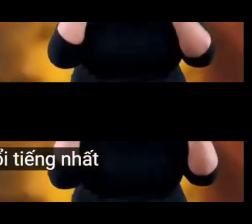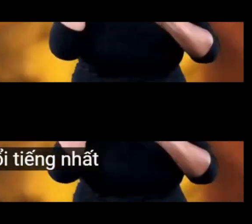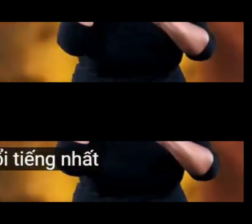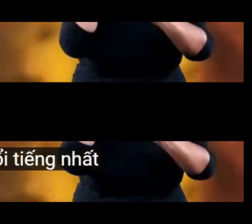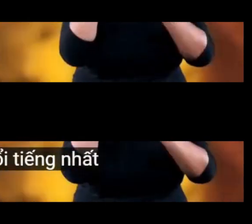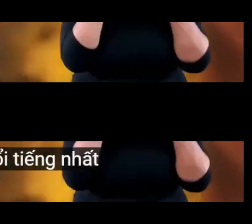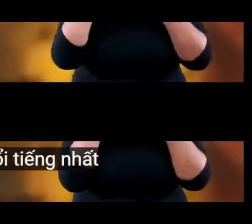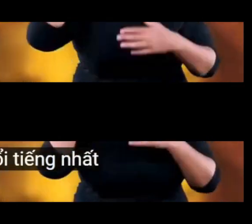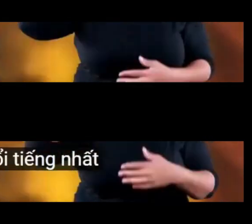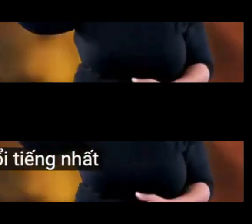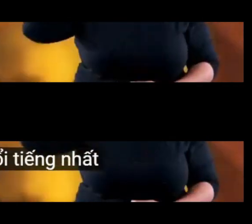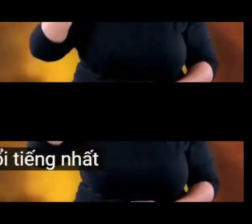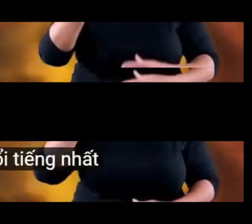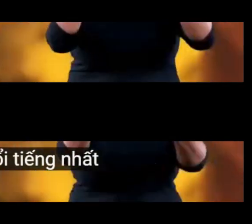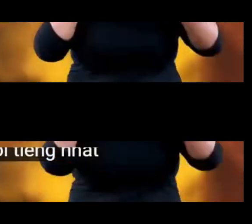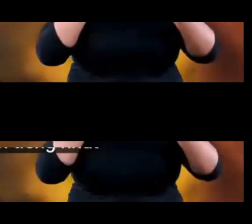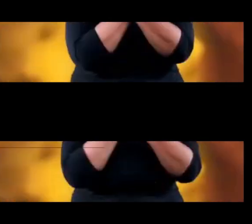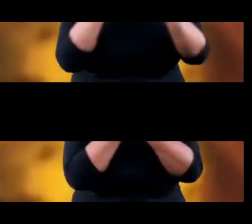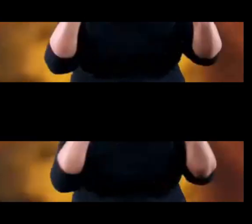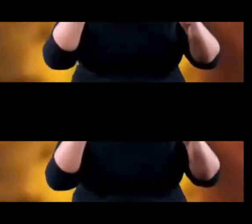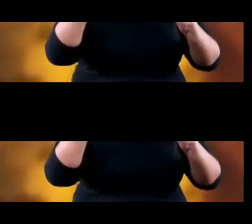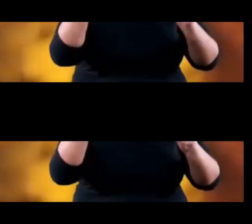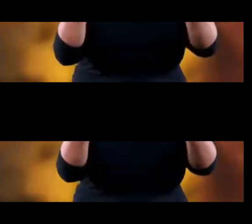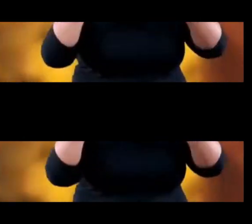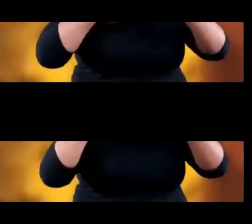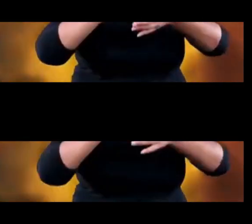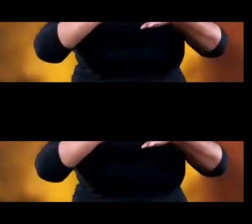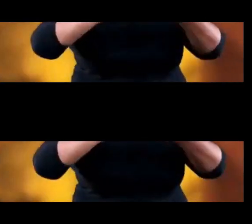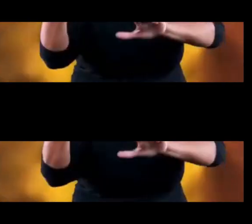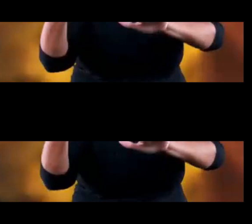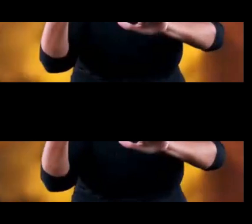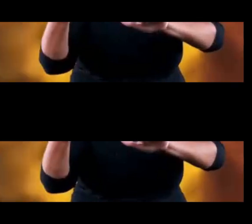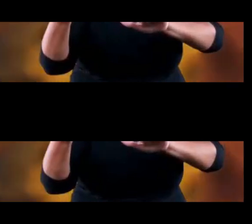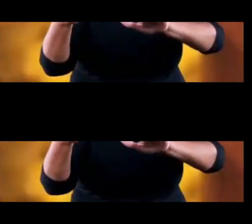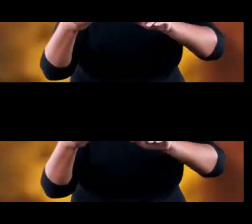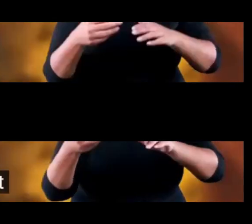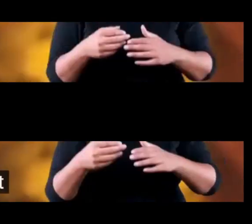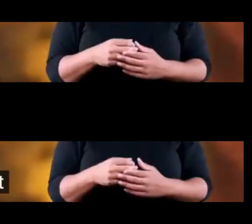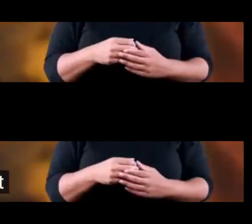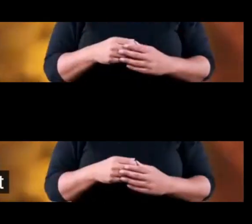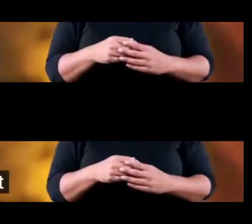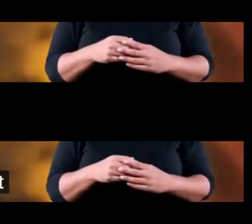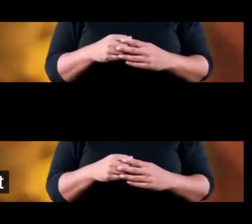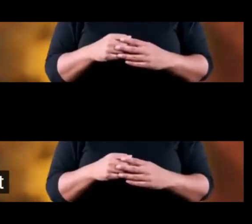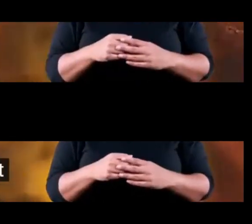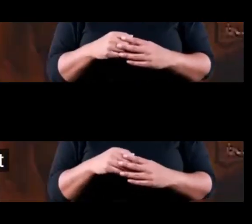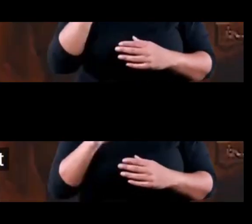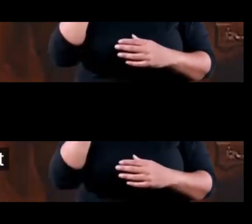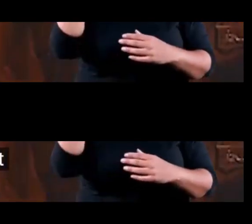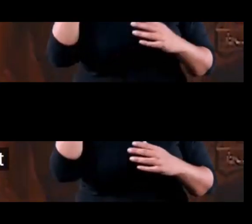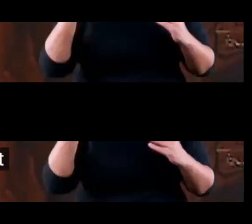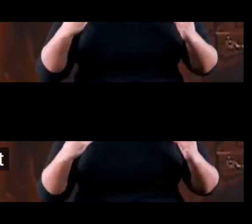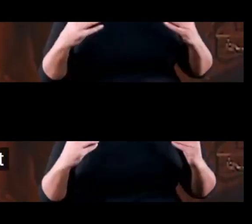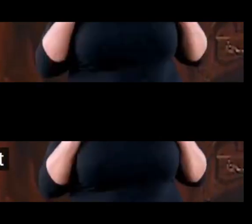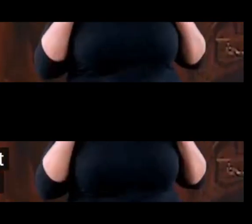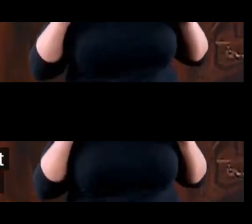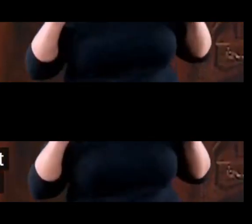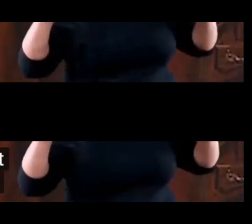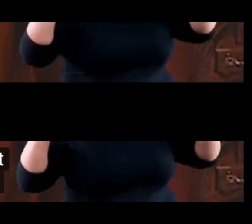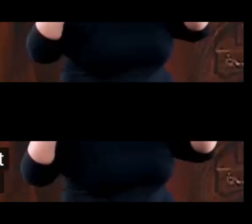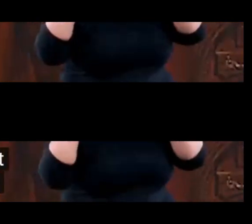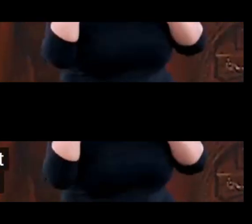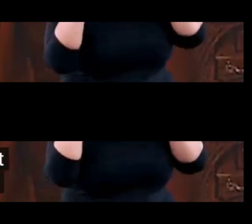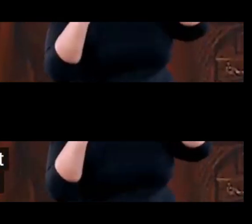American history: "Give me a liberty, or give me death." He inspired many